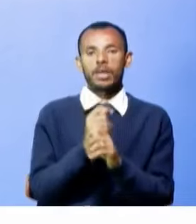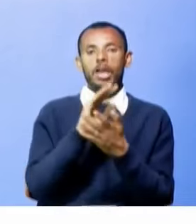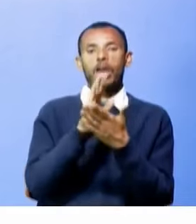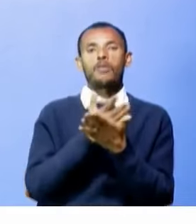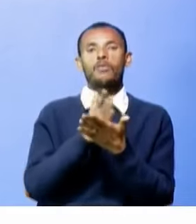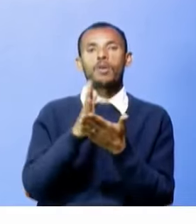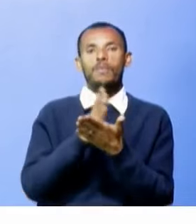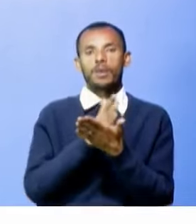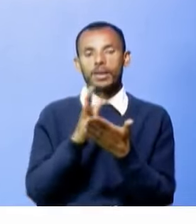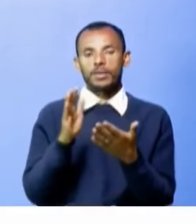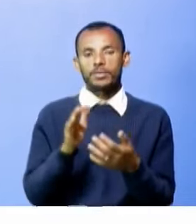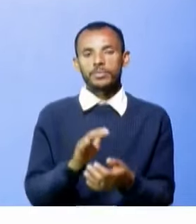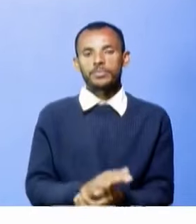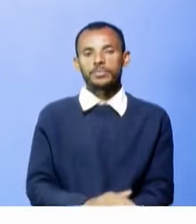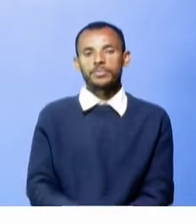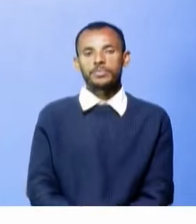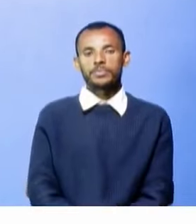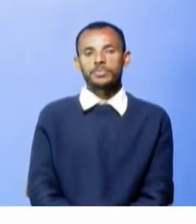involving